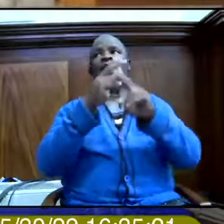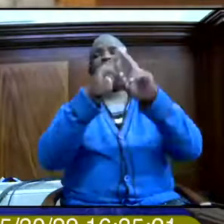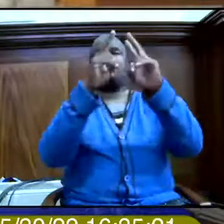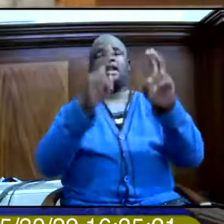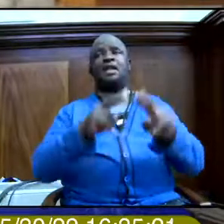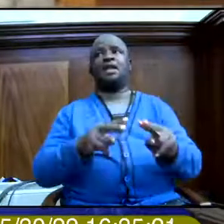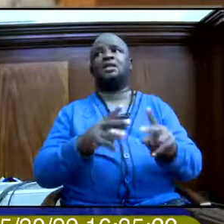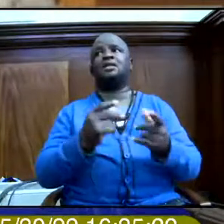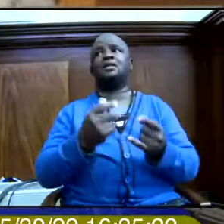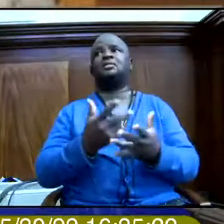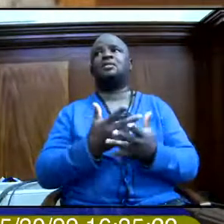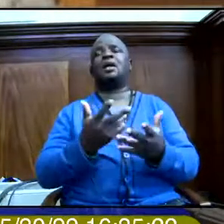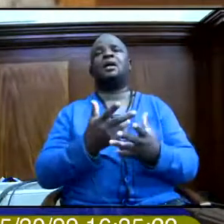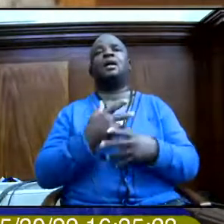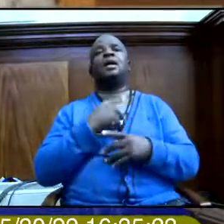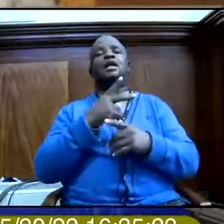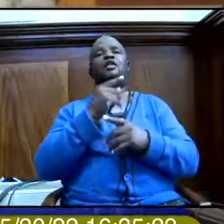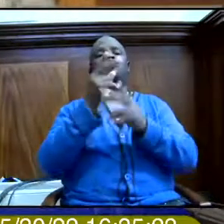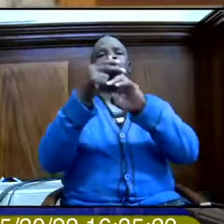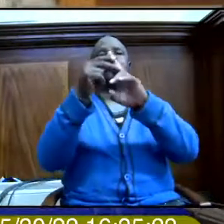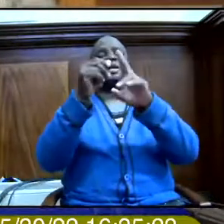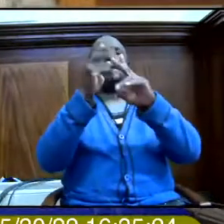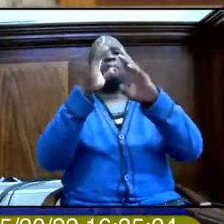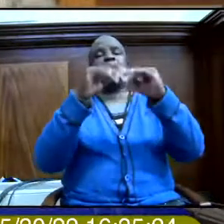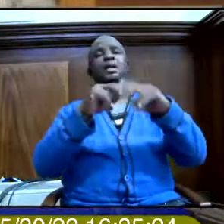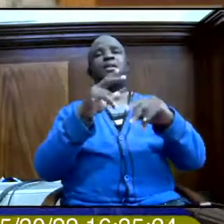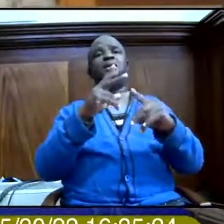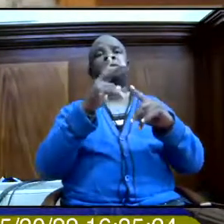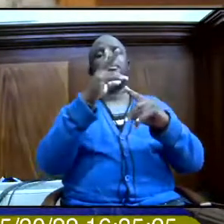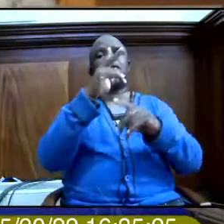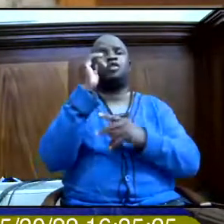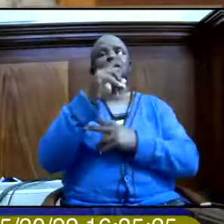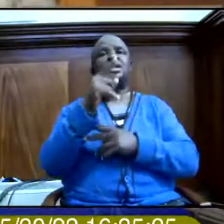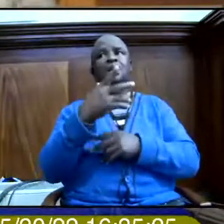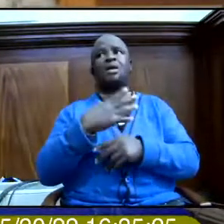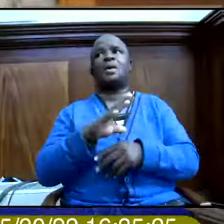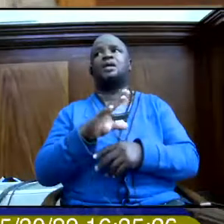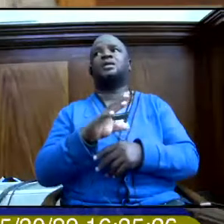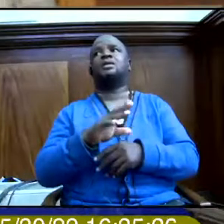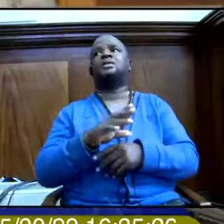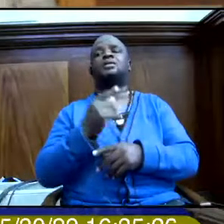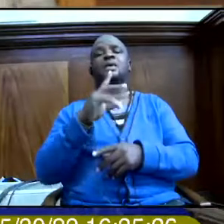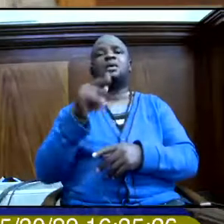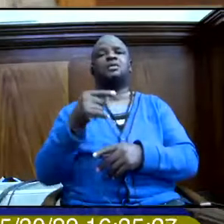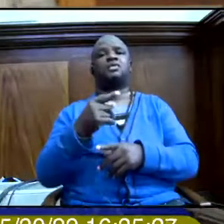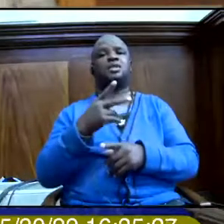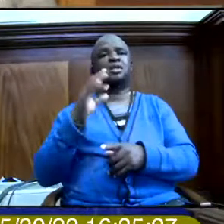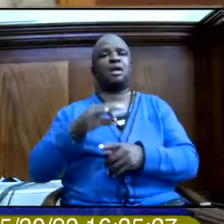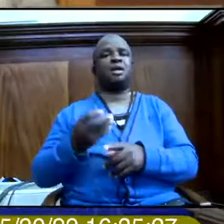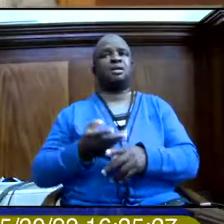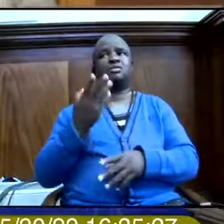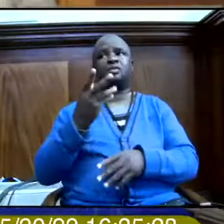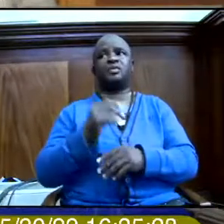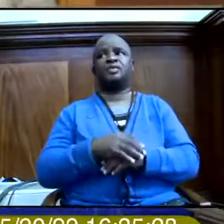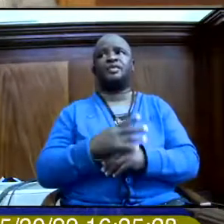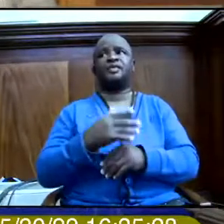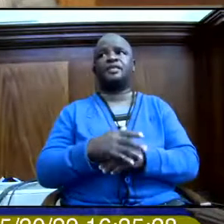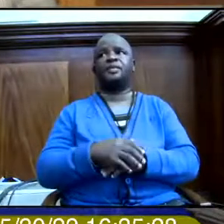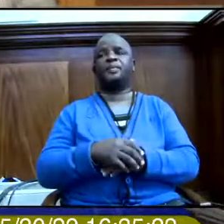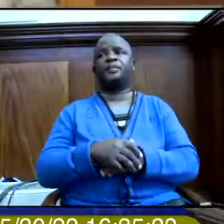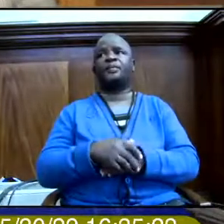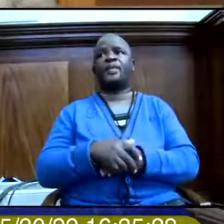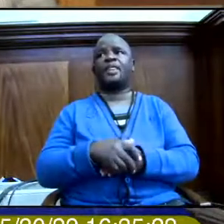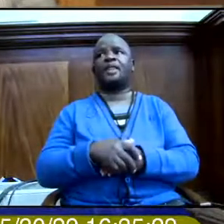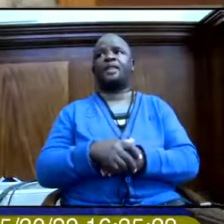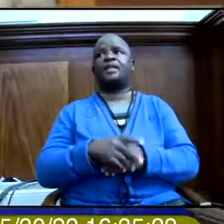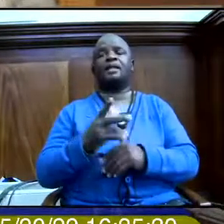they are camping at union buildings they demand 1000 salary increments financial they